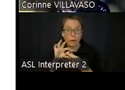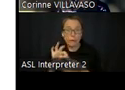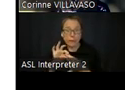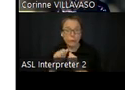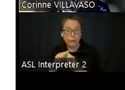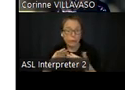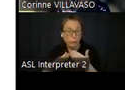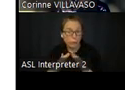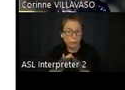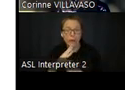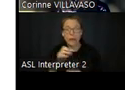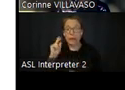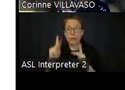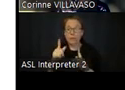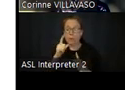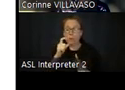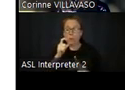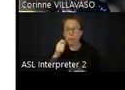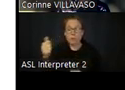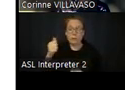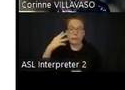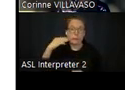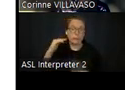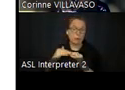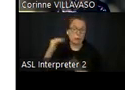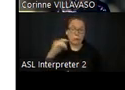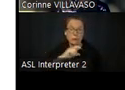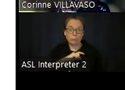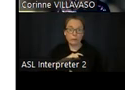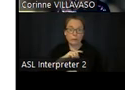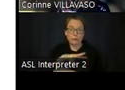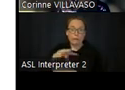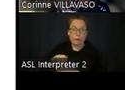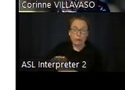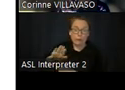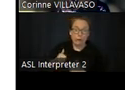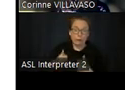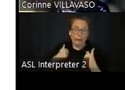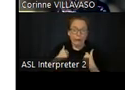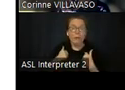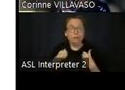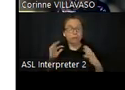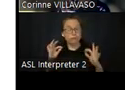and people who are affected by overplacing. I think that's very, very reasonable too.